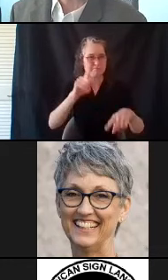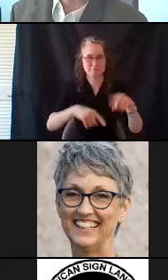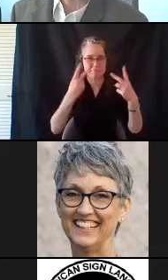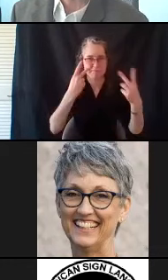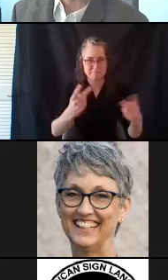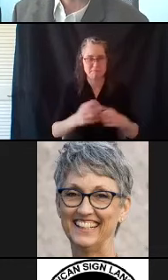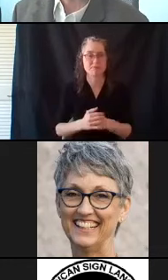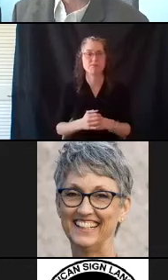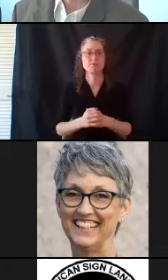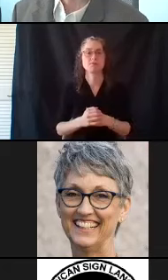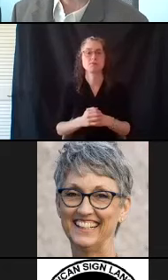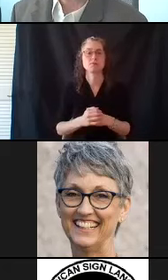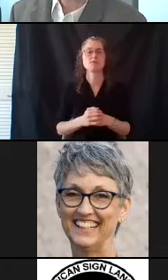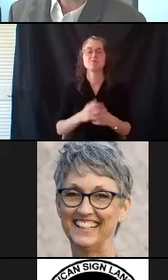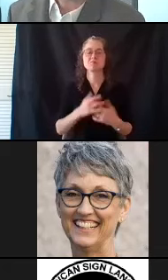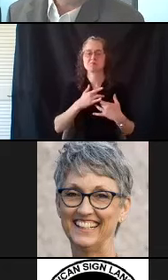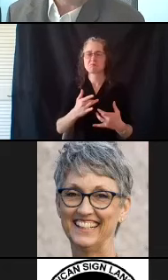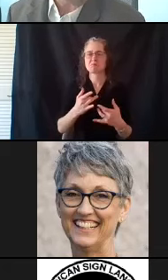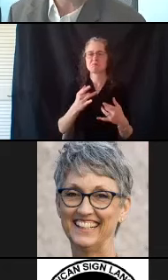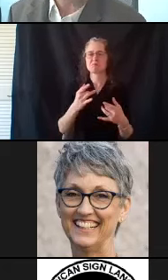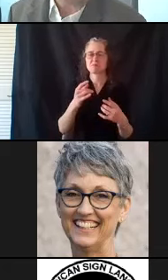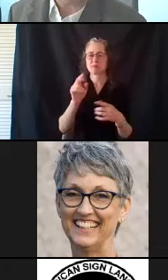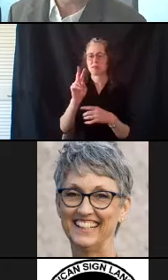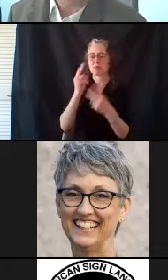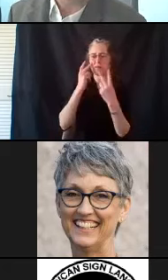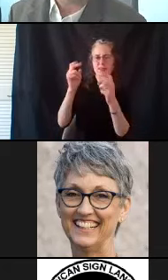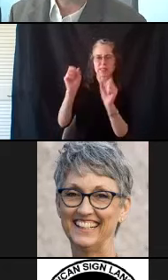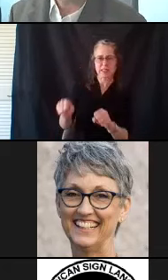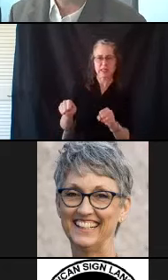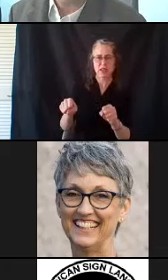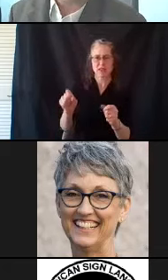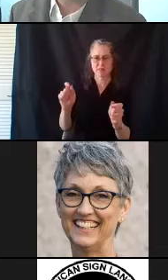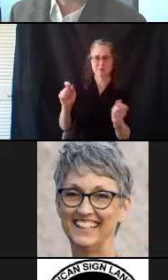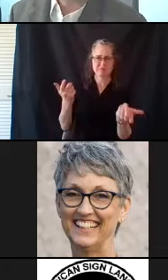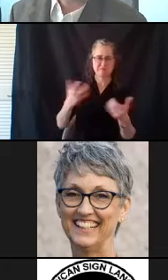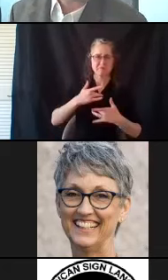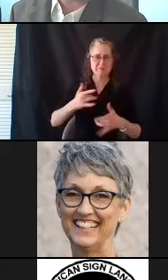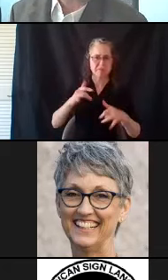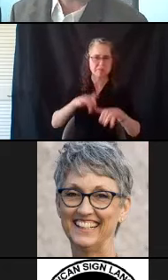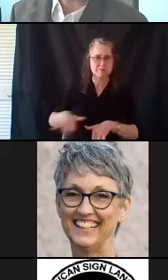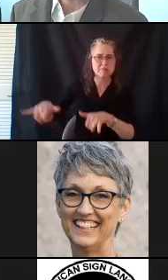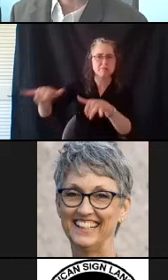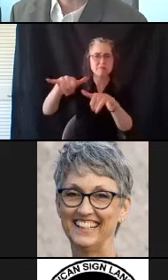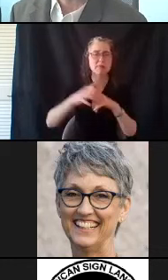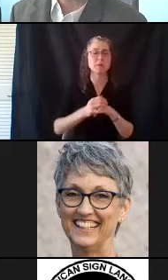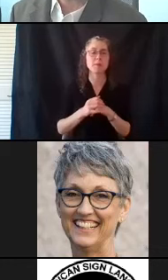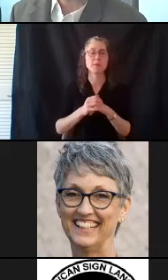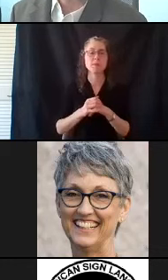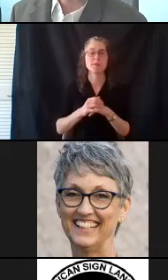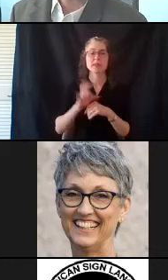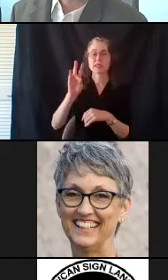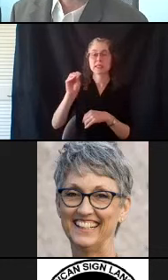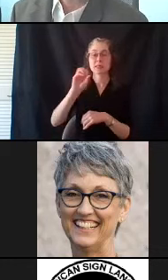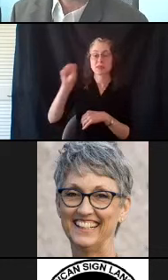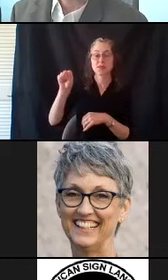Also, the visitability trends. So 70 years ago, back in the 50s, home accessibility